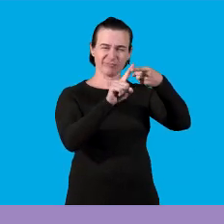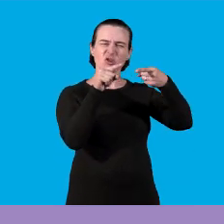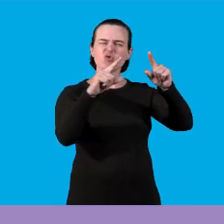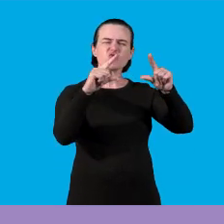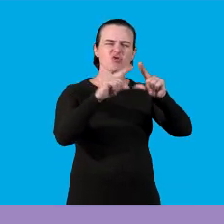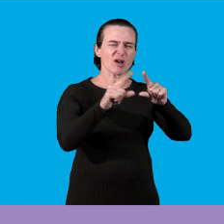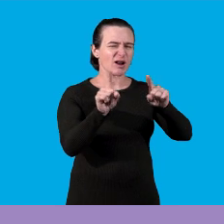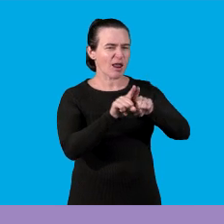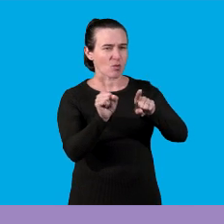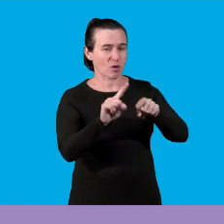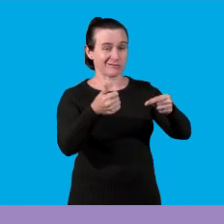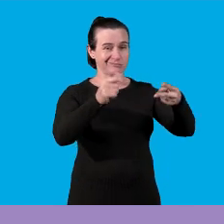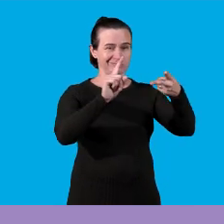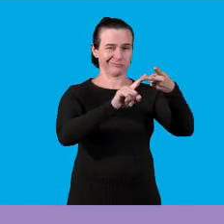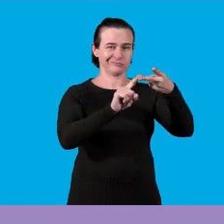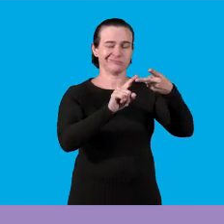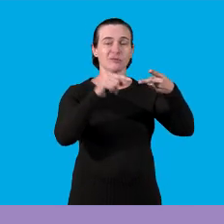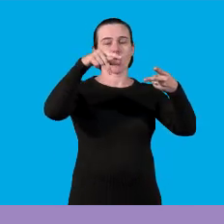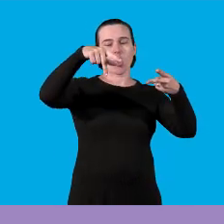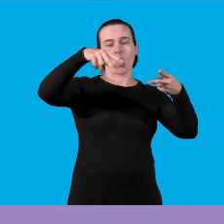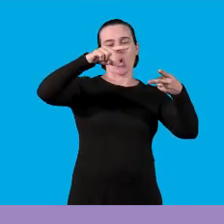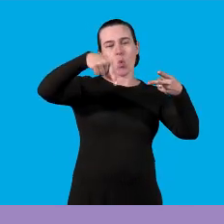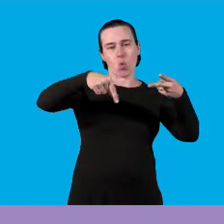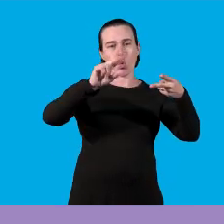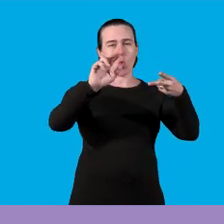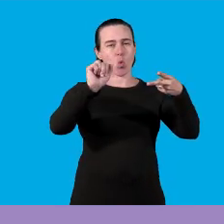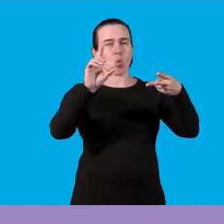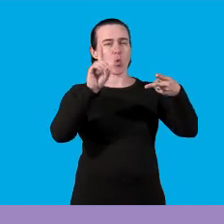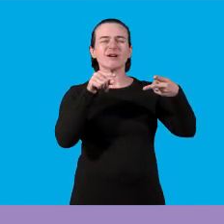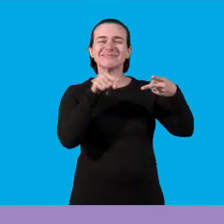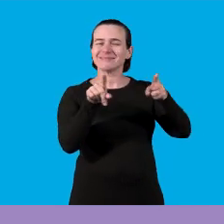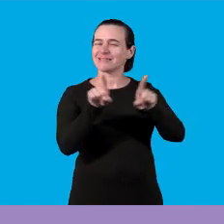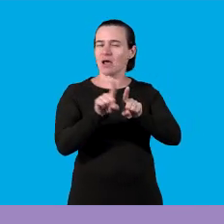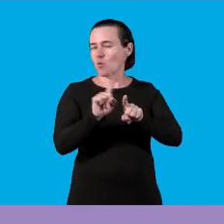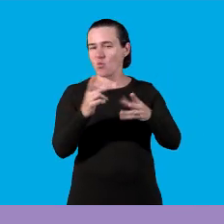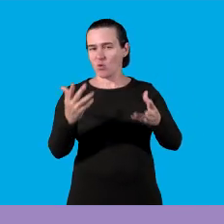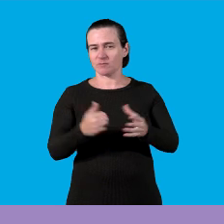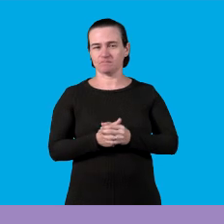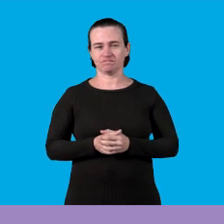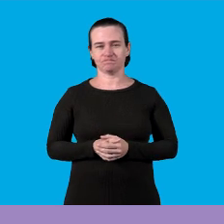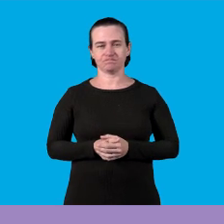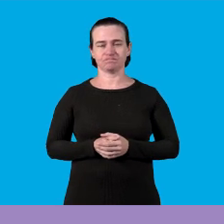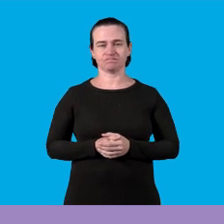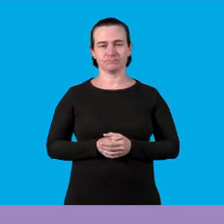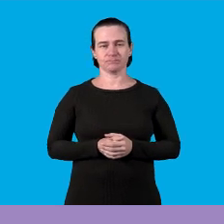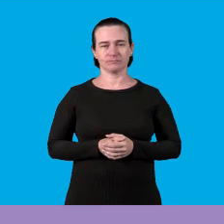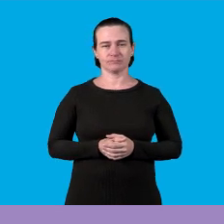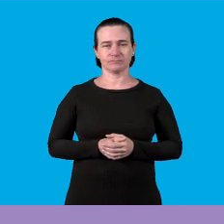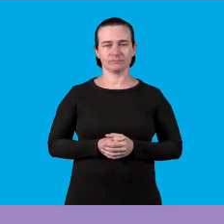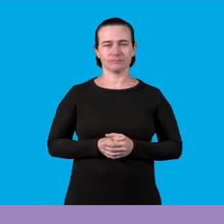with triangles. Now we're going to look at quadrilaterals, the properties thereof.